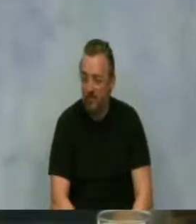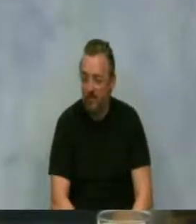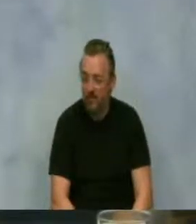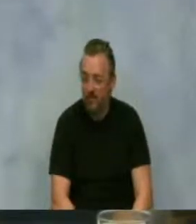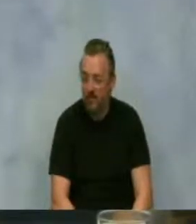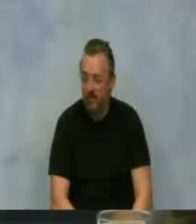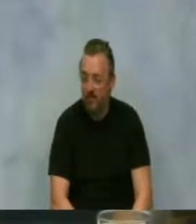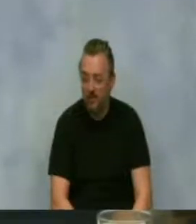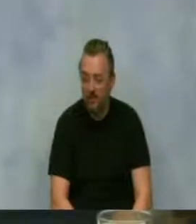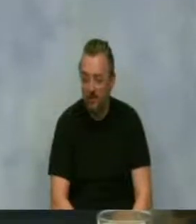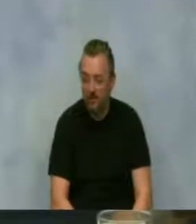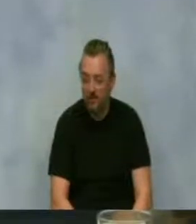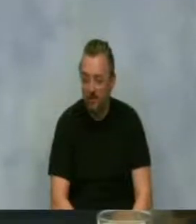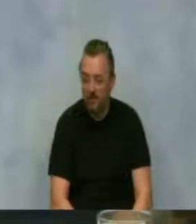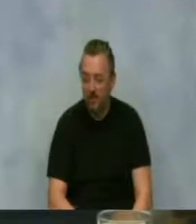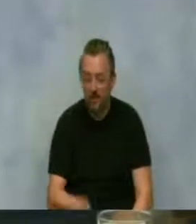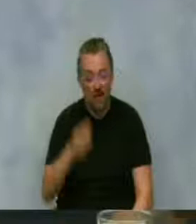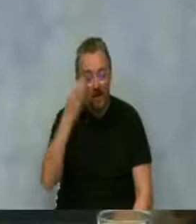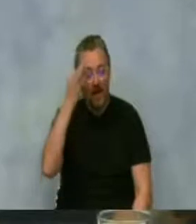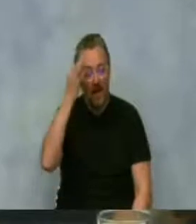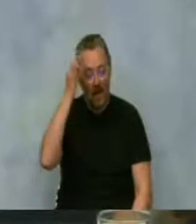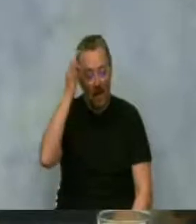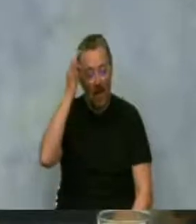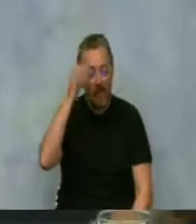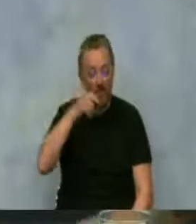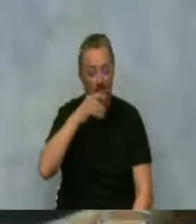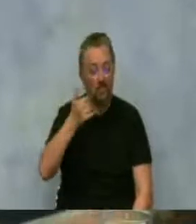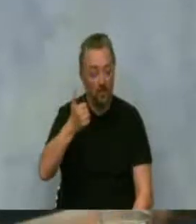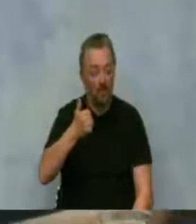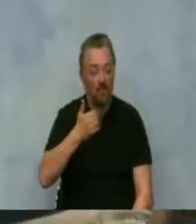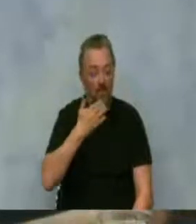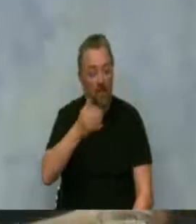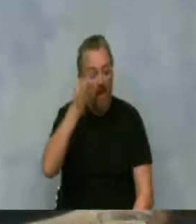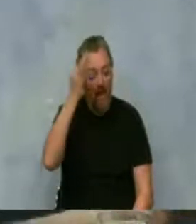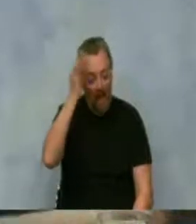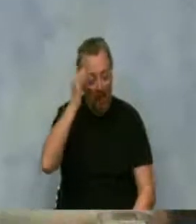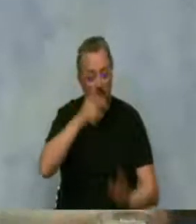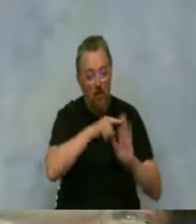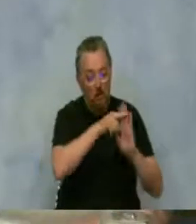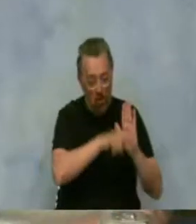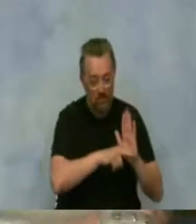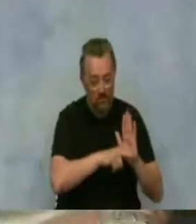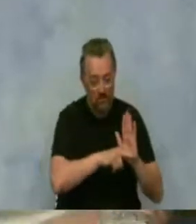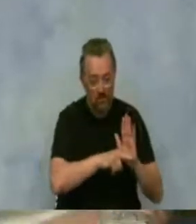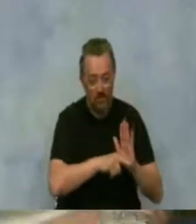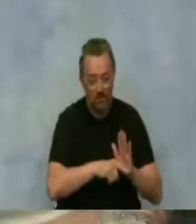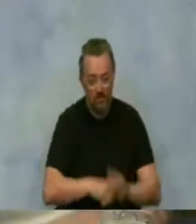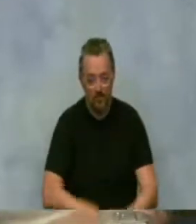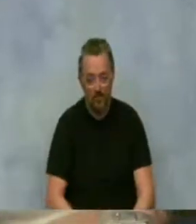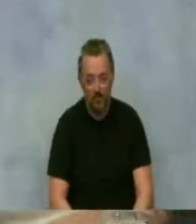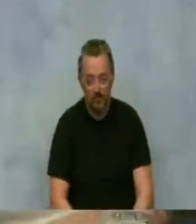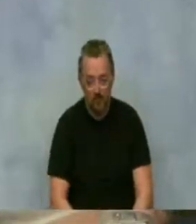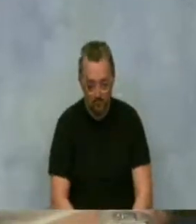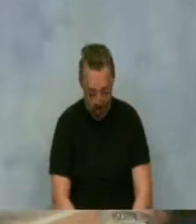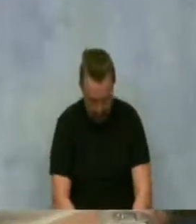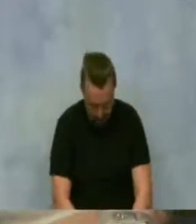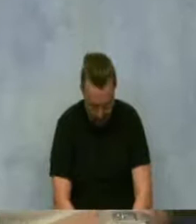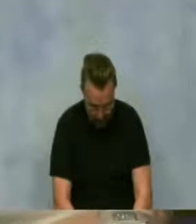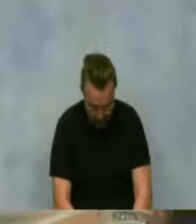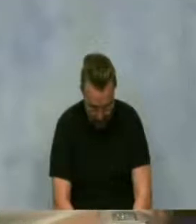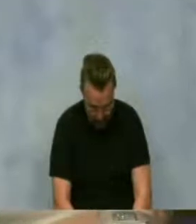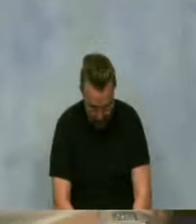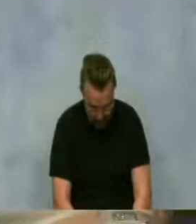going to the open market? Council's policy, that can be changed. Okay. Does that answer your question,